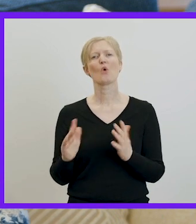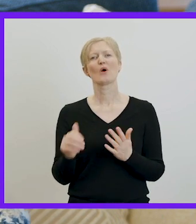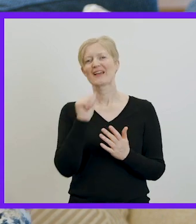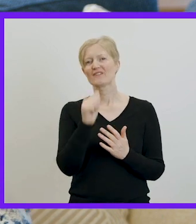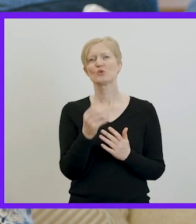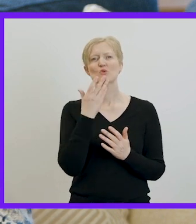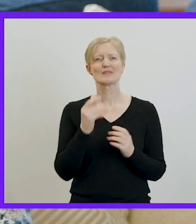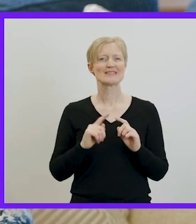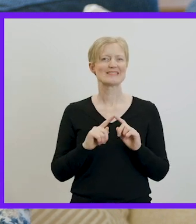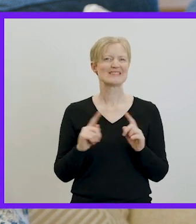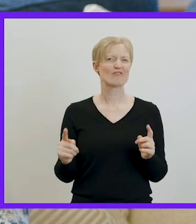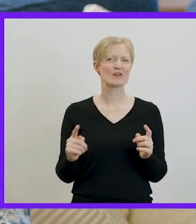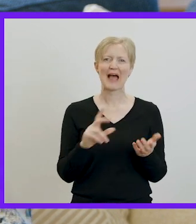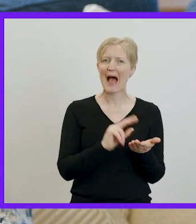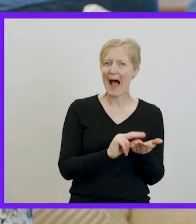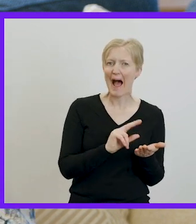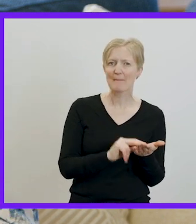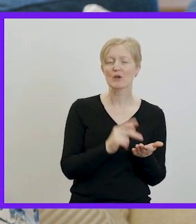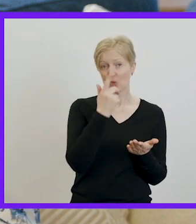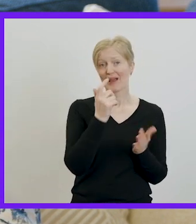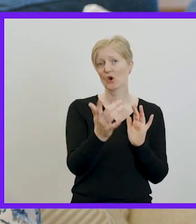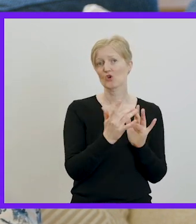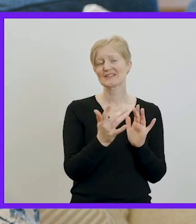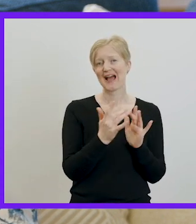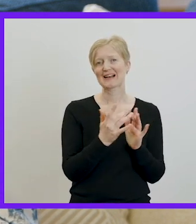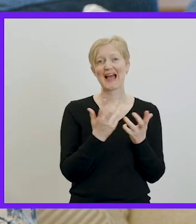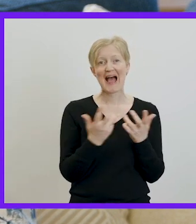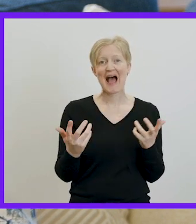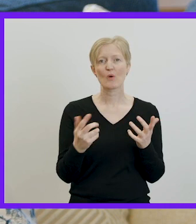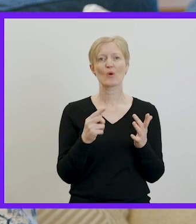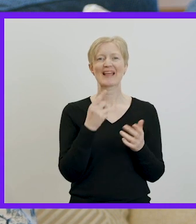on some other forum, you can contact us at